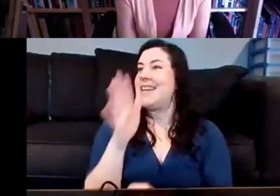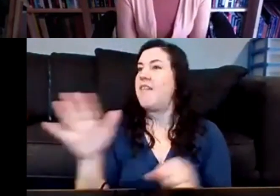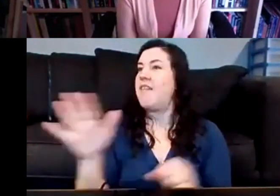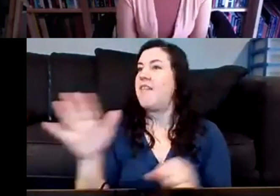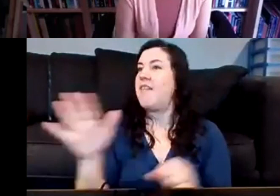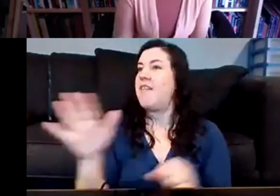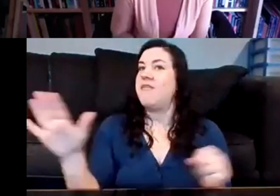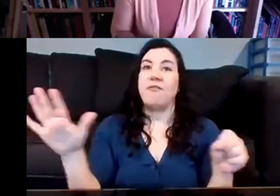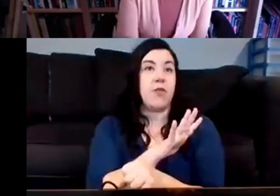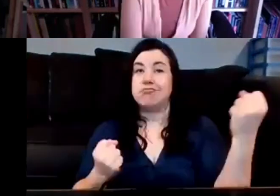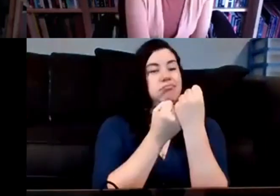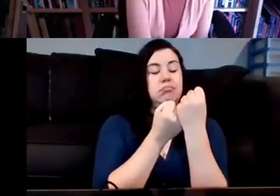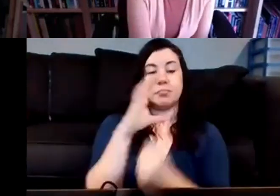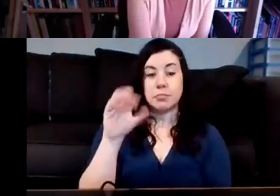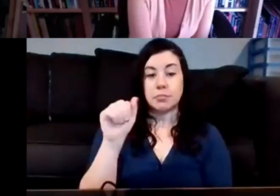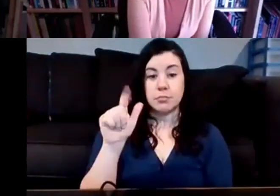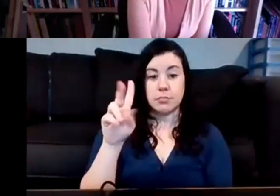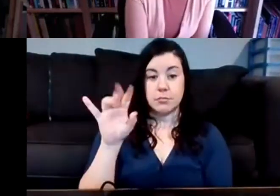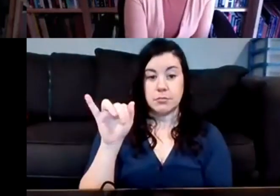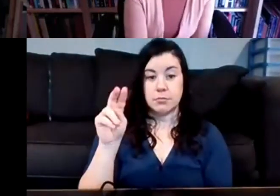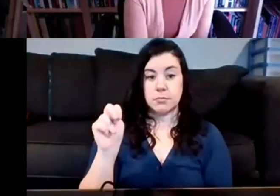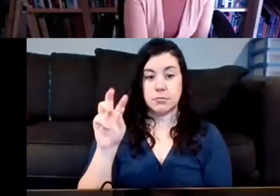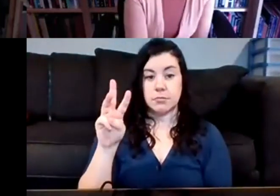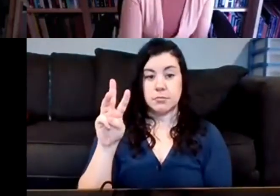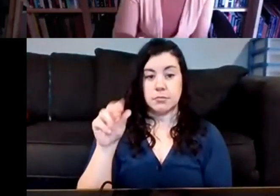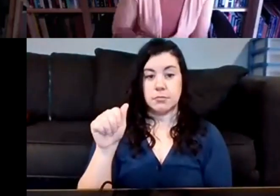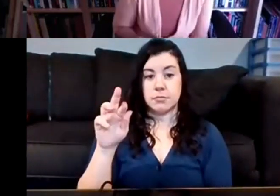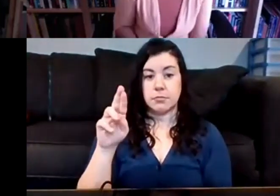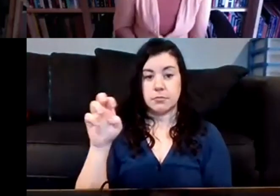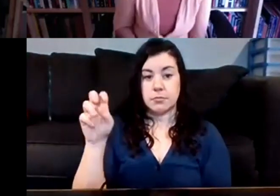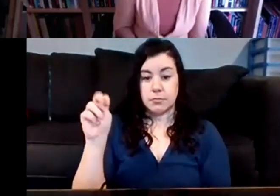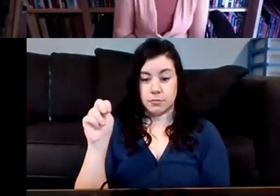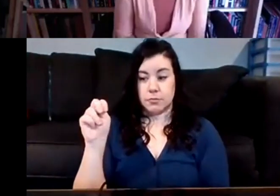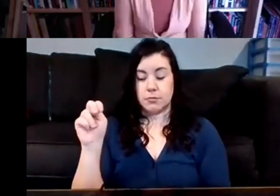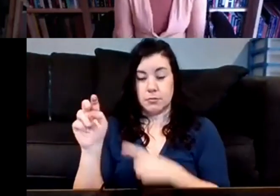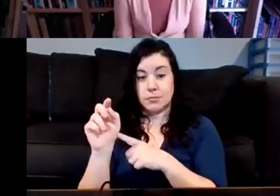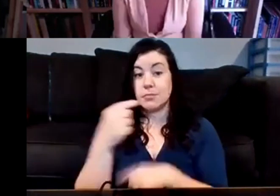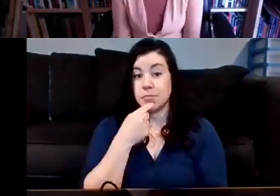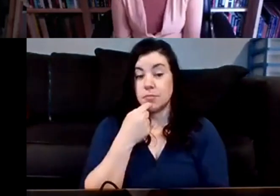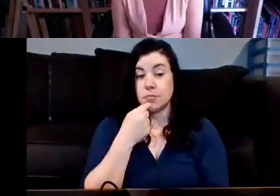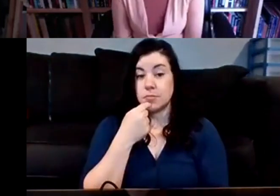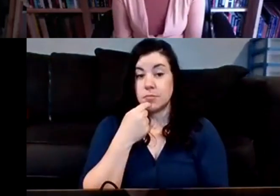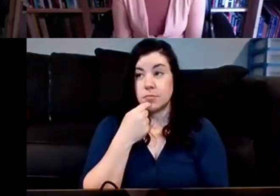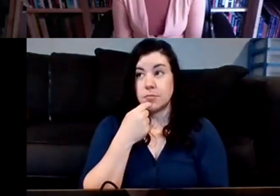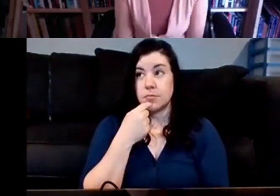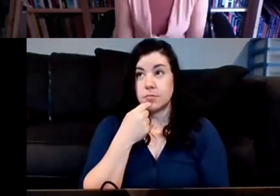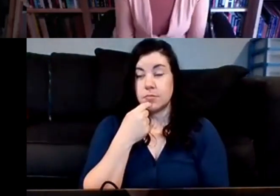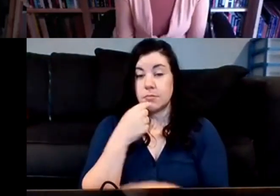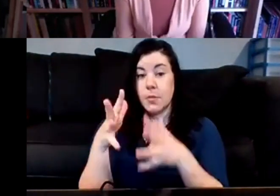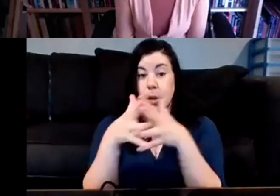Warren who says that the American dream is realized through Black